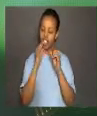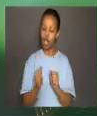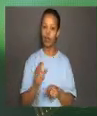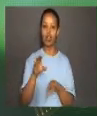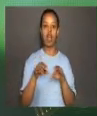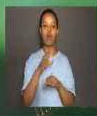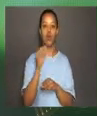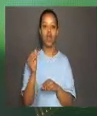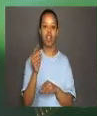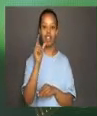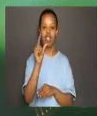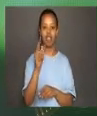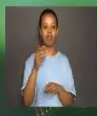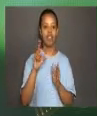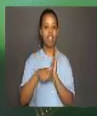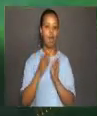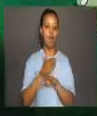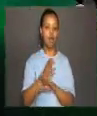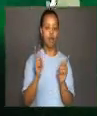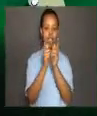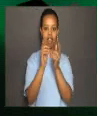and I will see you in a few minutes.